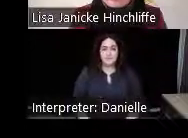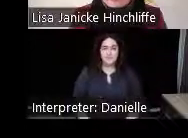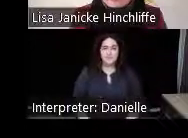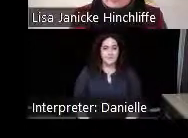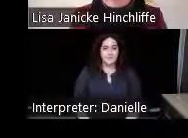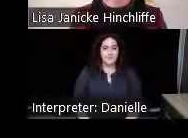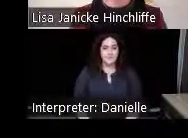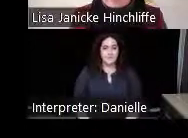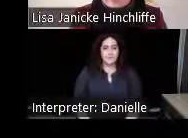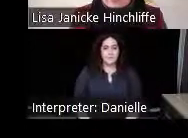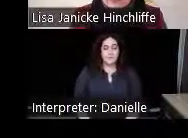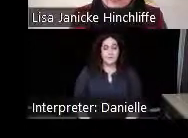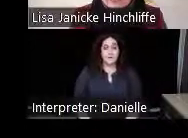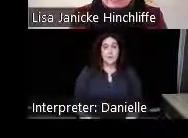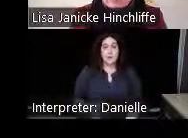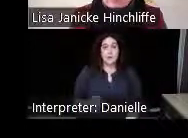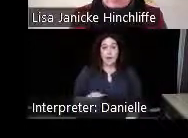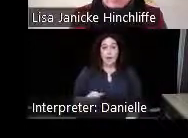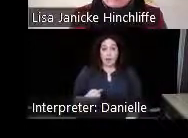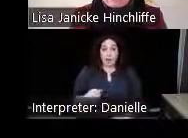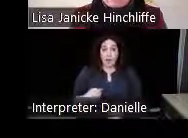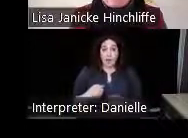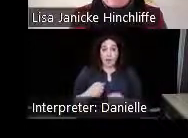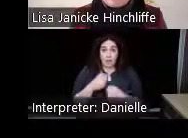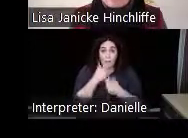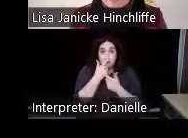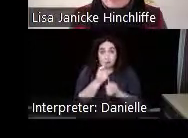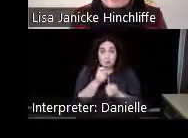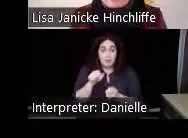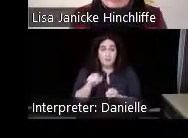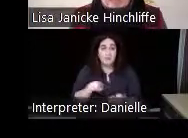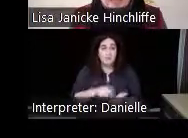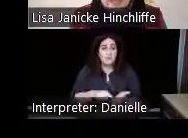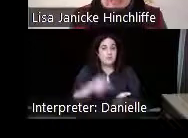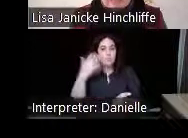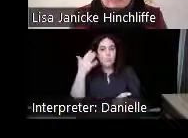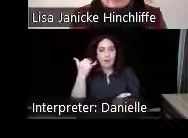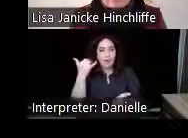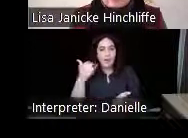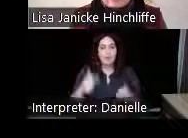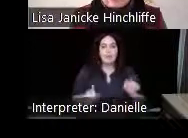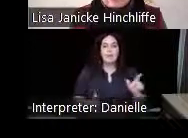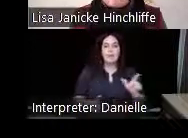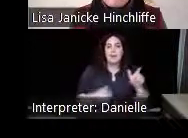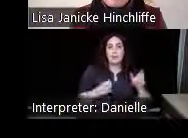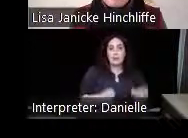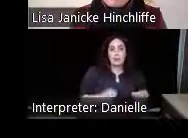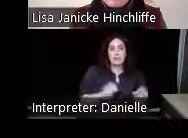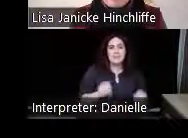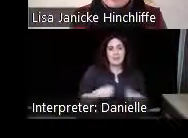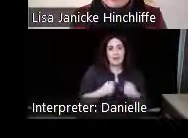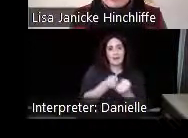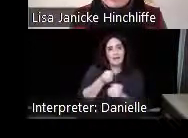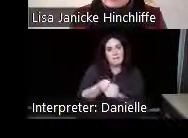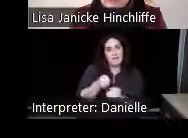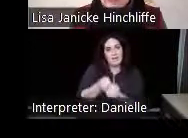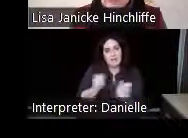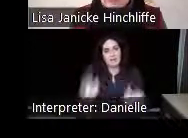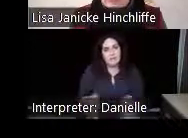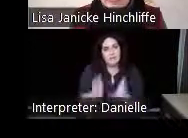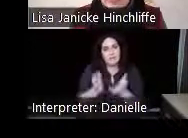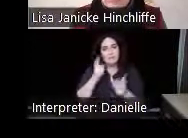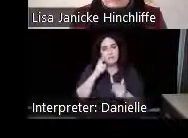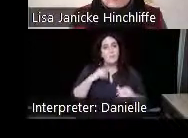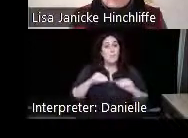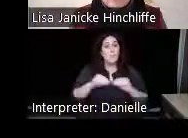foundational consideration from my perspective for how librarians can advocate for accessibility, which we currently